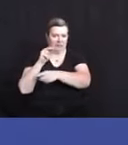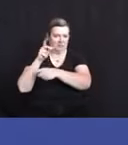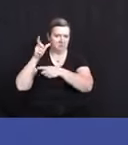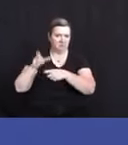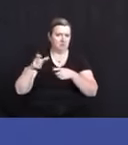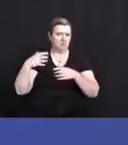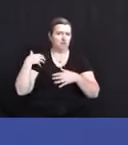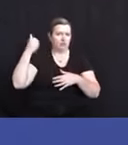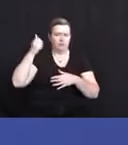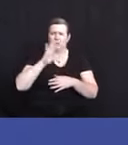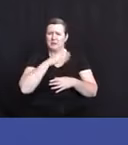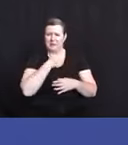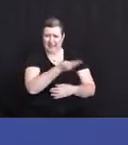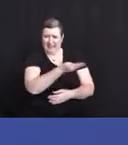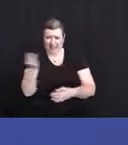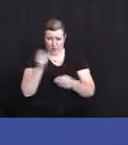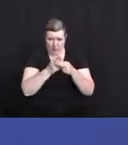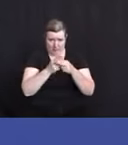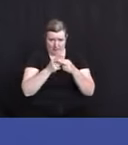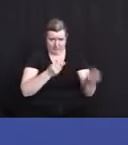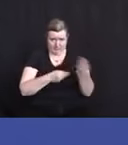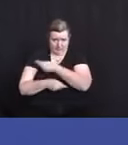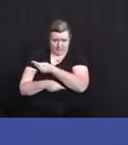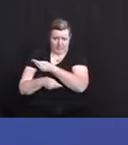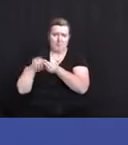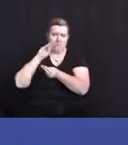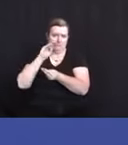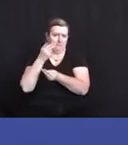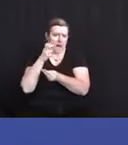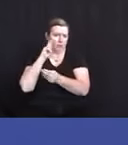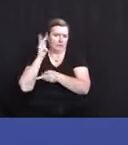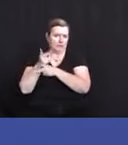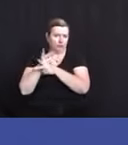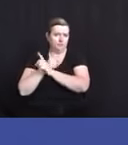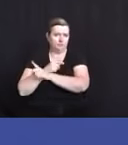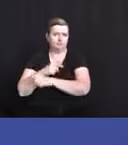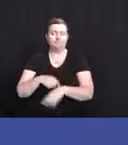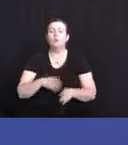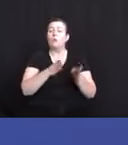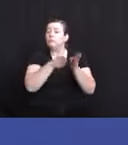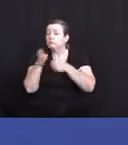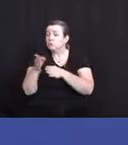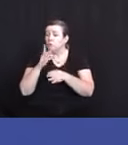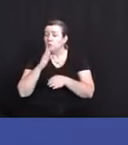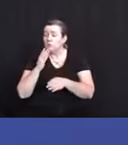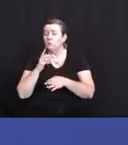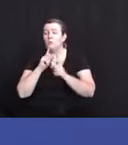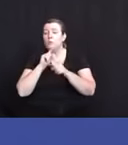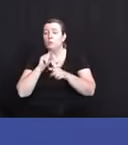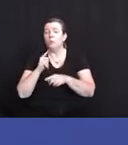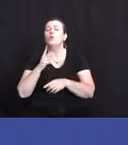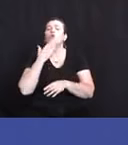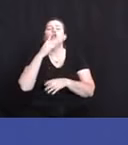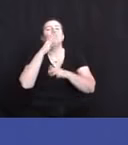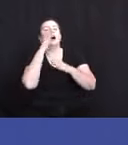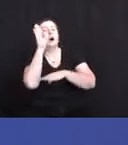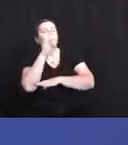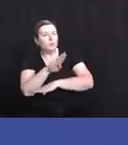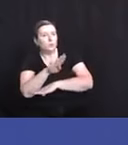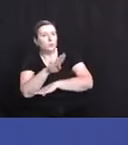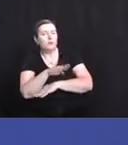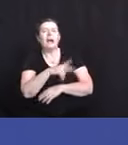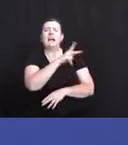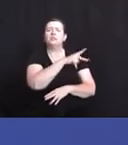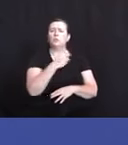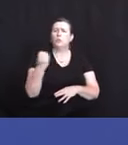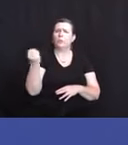you. Sir. Good afternoon. Good afternoon, Governor. With K-12 school guidance coming out next week, can you